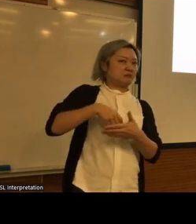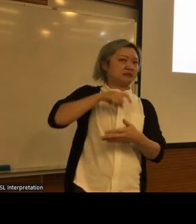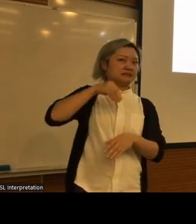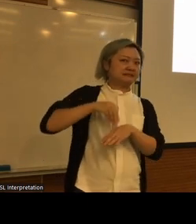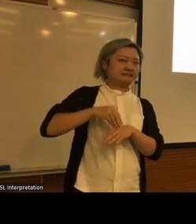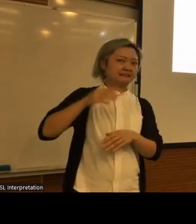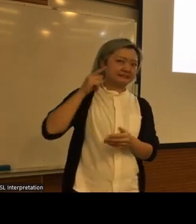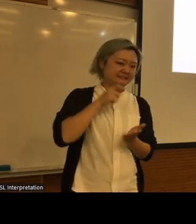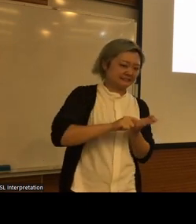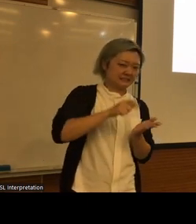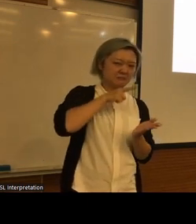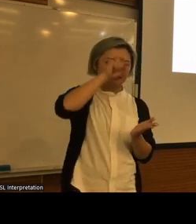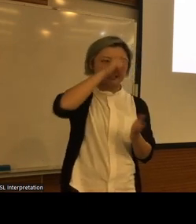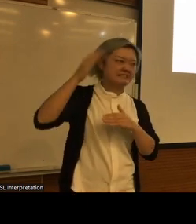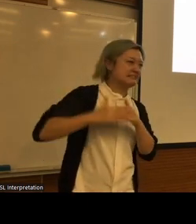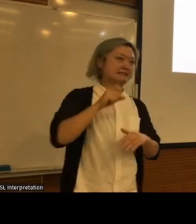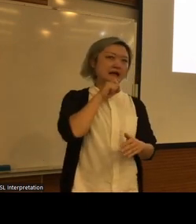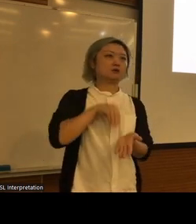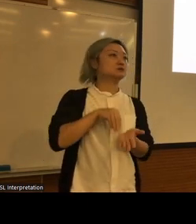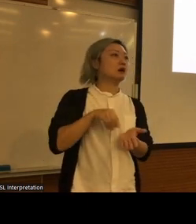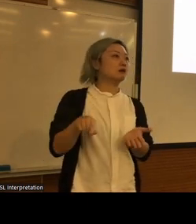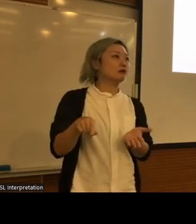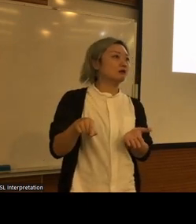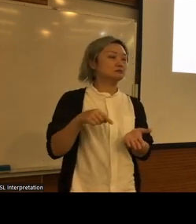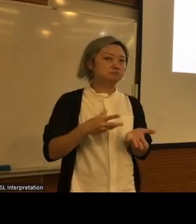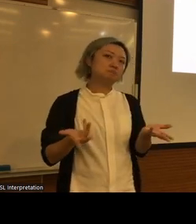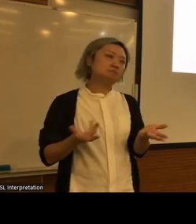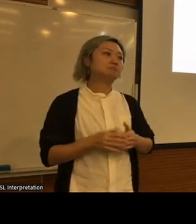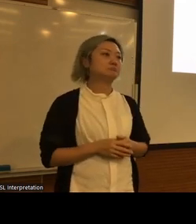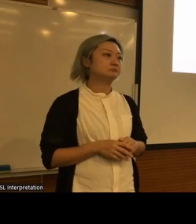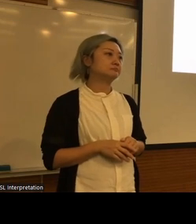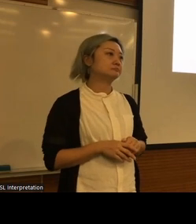for note-taking. This is the only way you can do it.